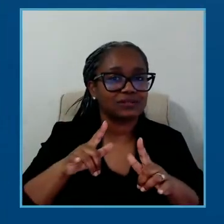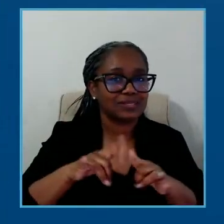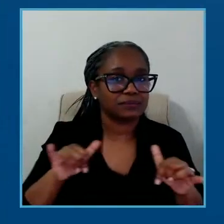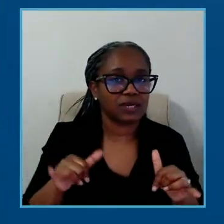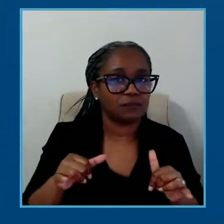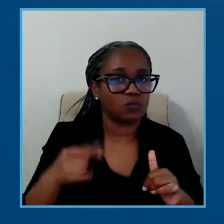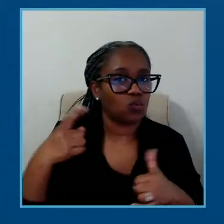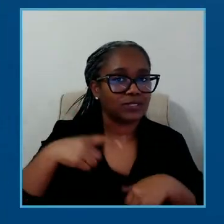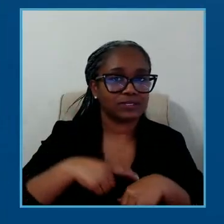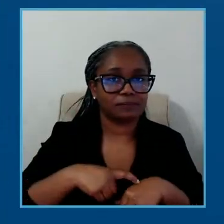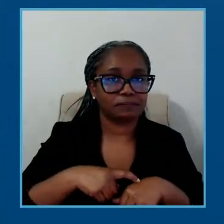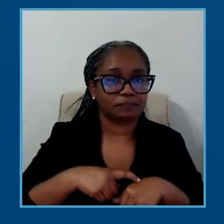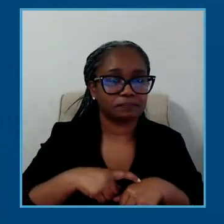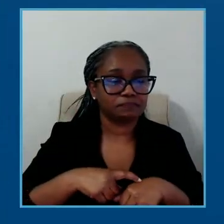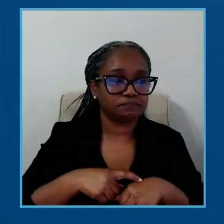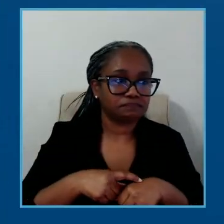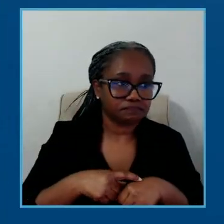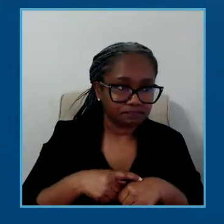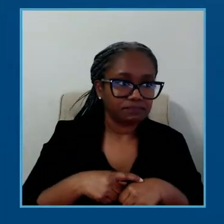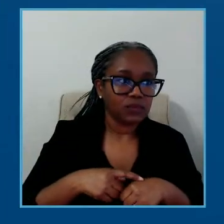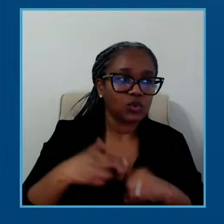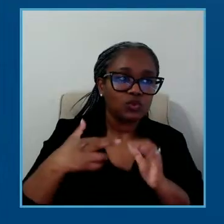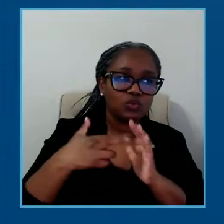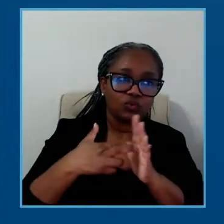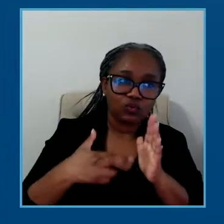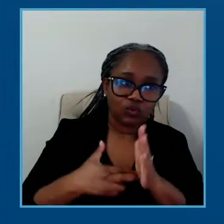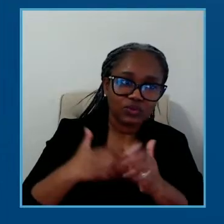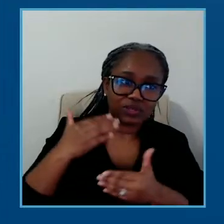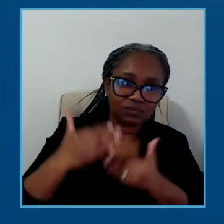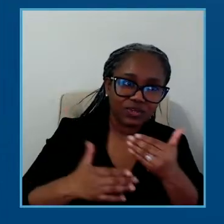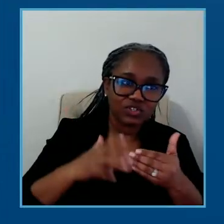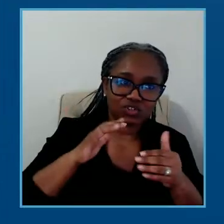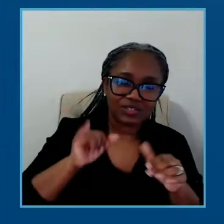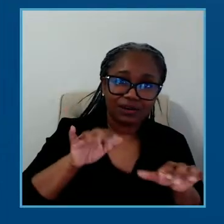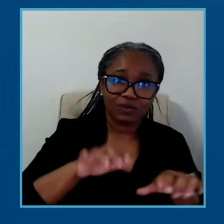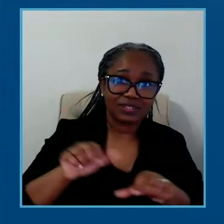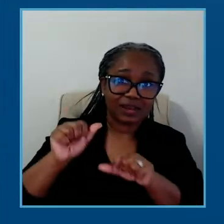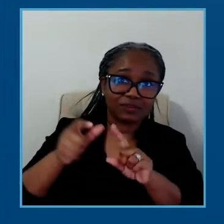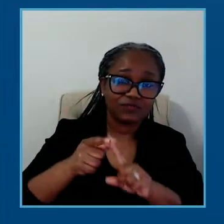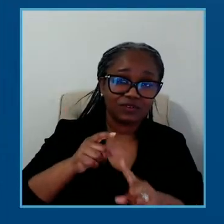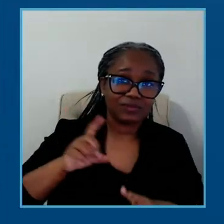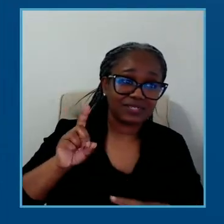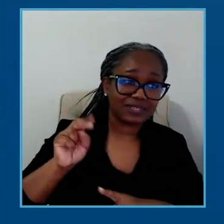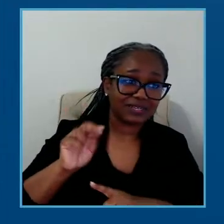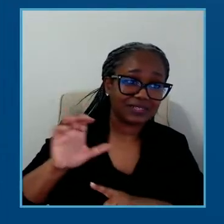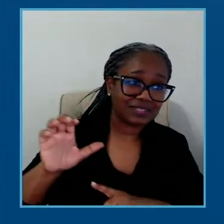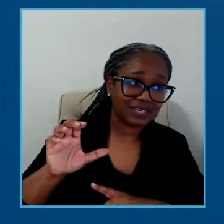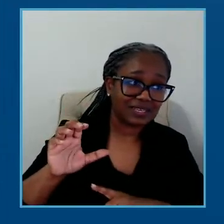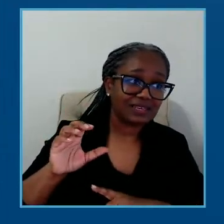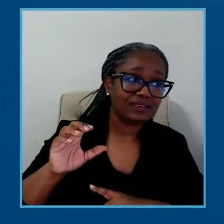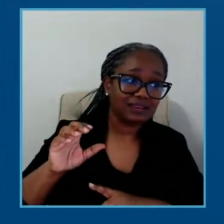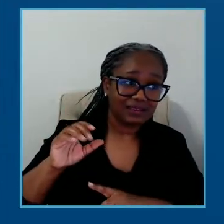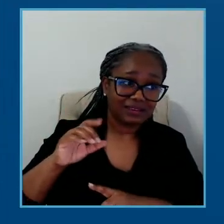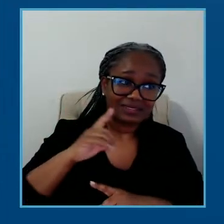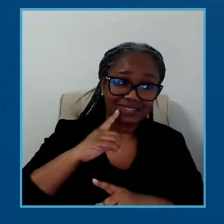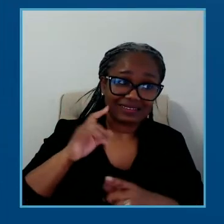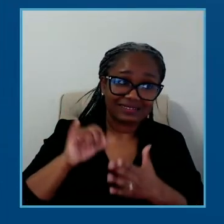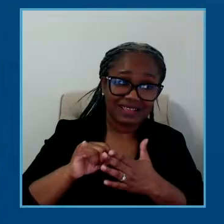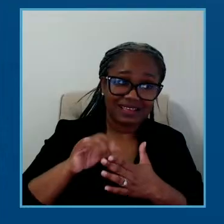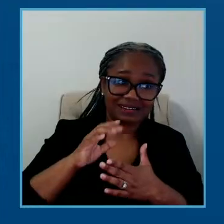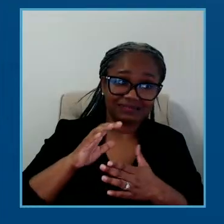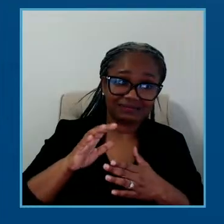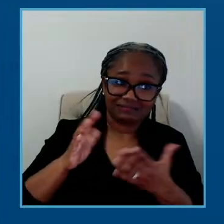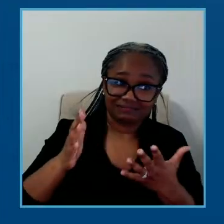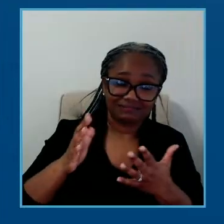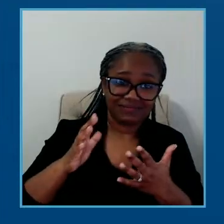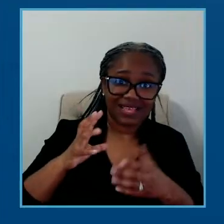by the RBC and adopted by the entire DNC also state that, quote, in the election, note singular,